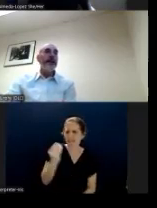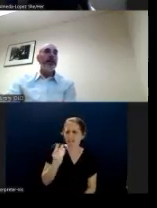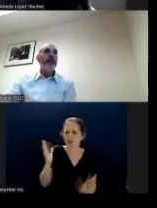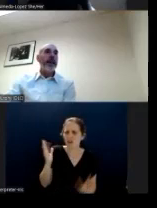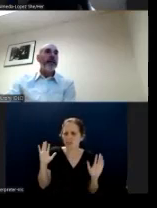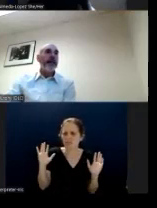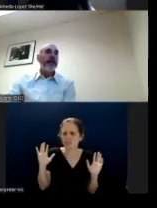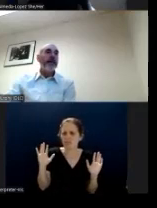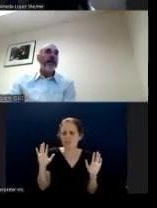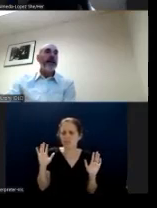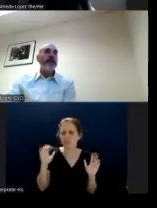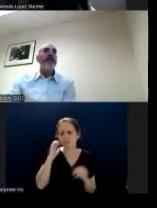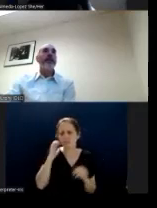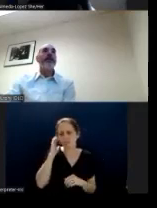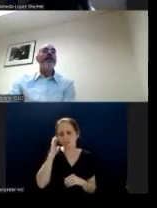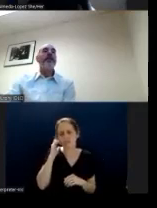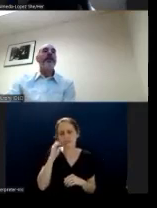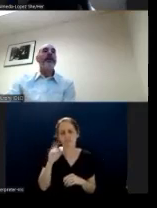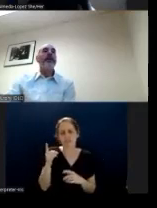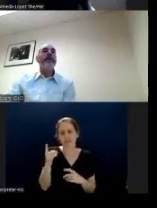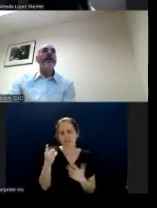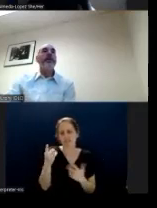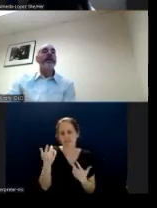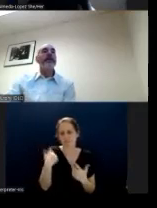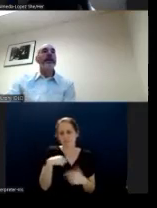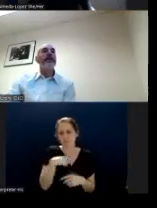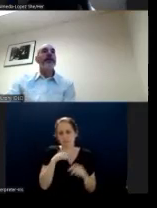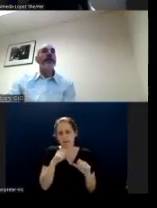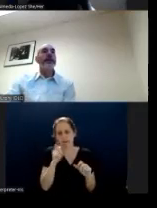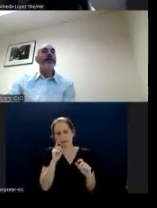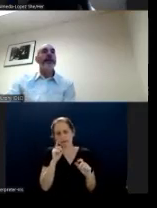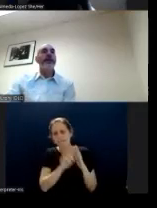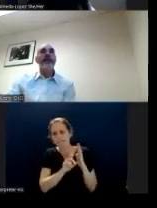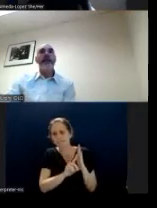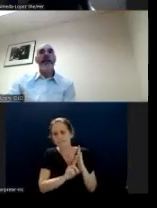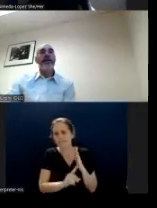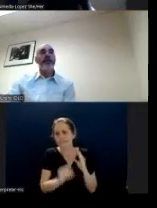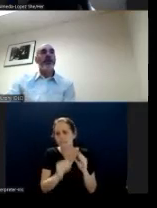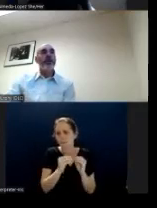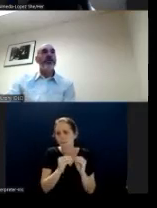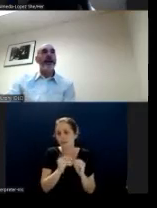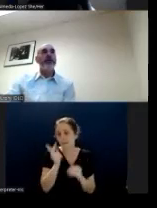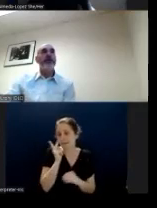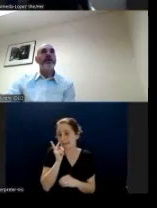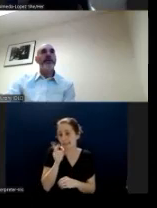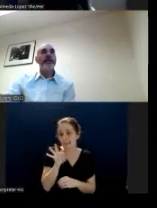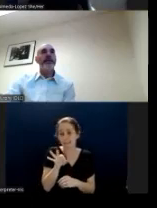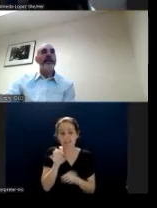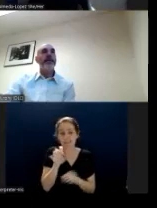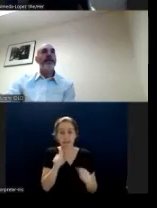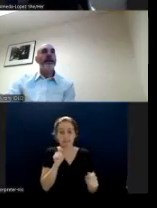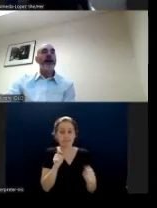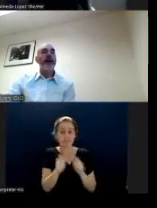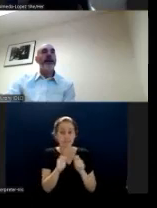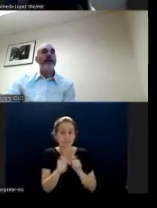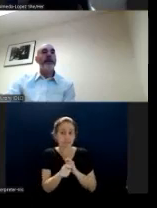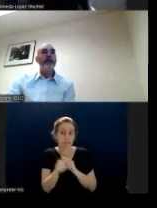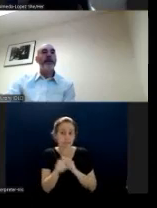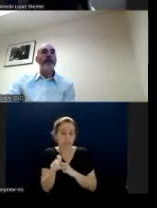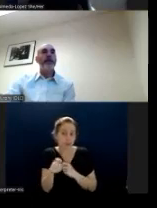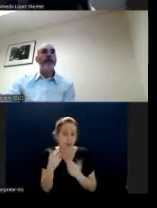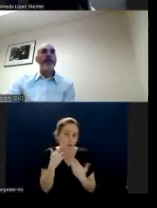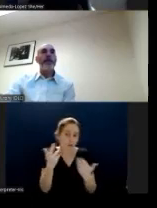and at the very least we can look into it and see if some sort of change needs to be